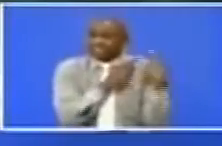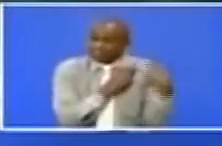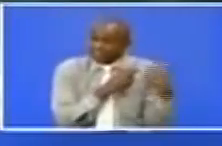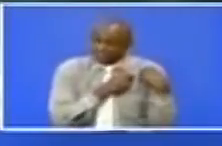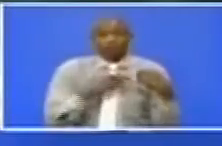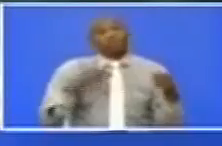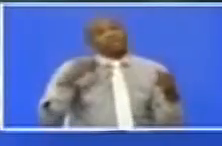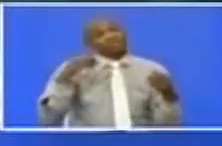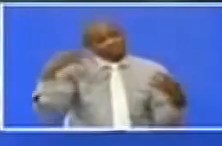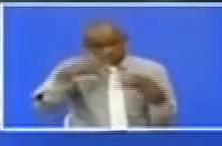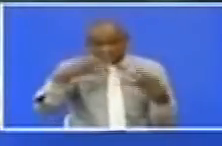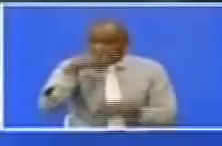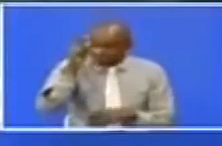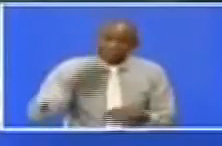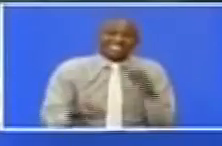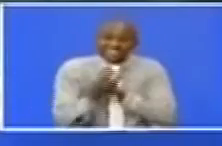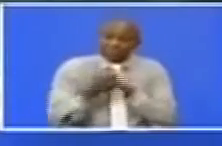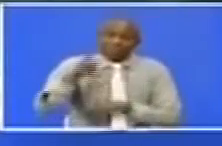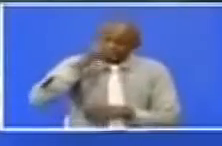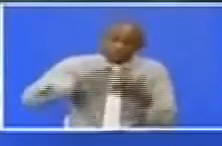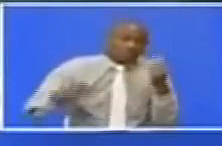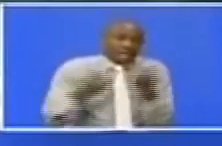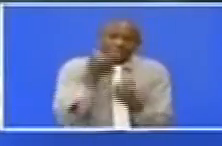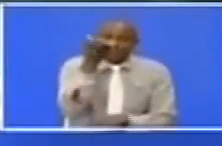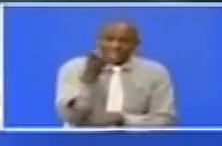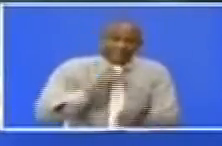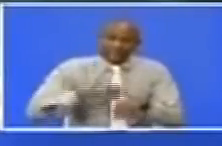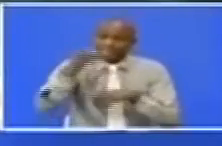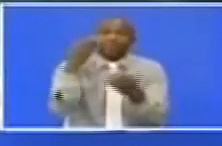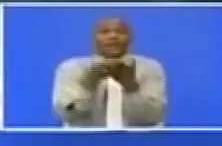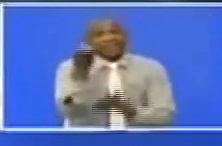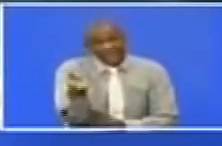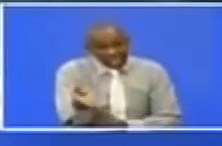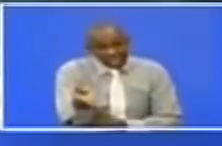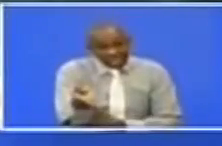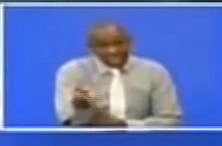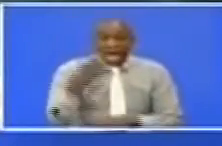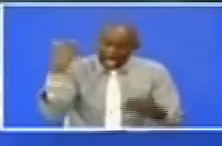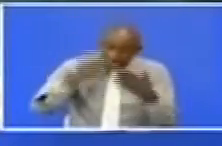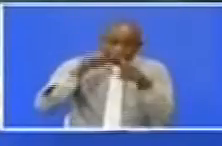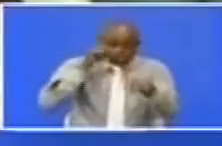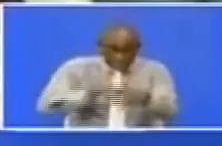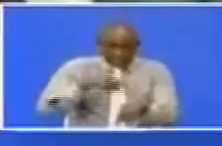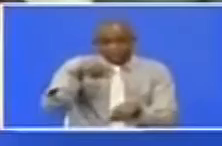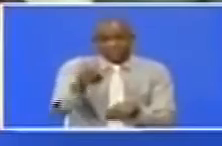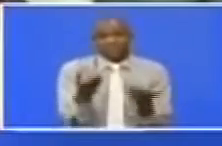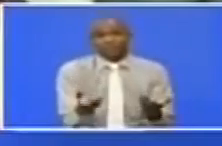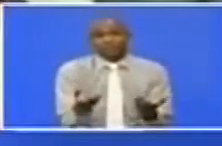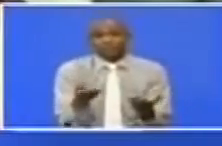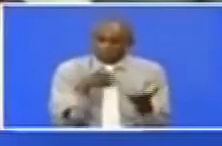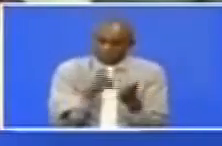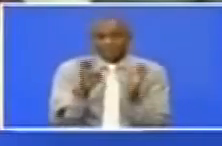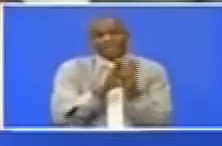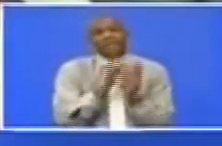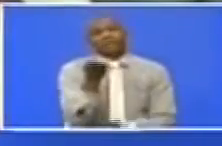FKF. They need to explain to us what happened between the time they were given the money and up to the time the team flew. We have